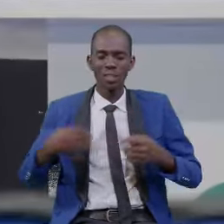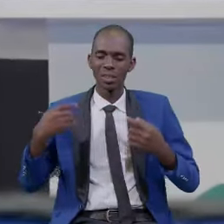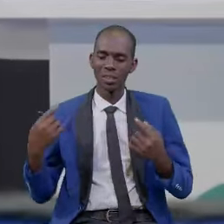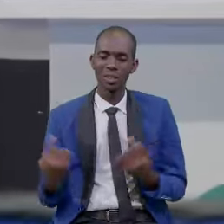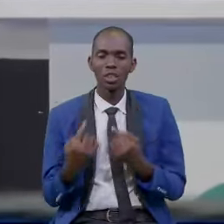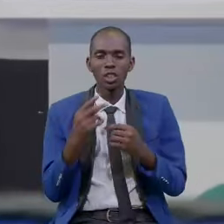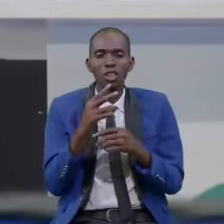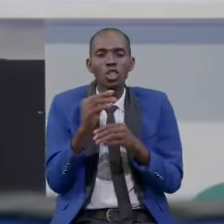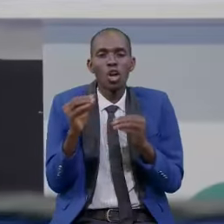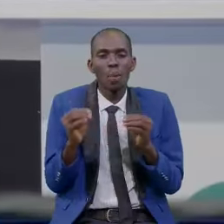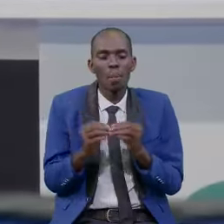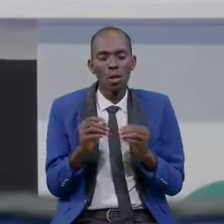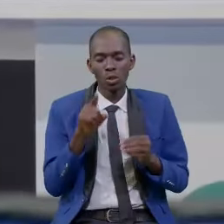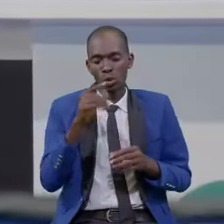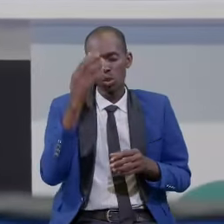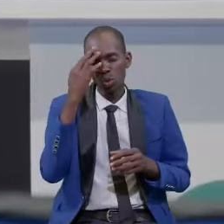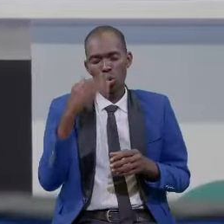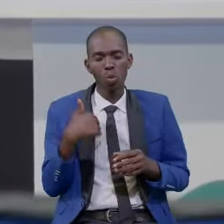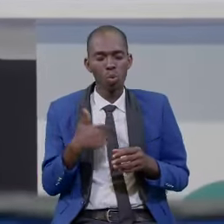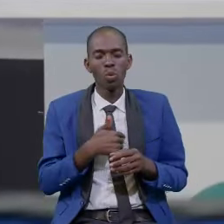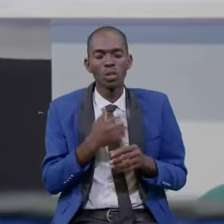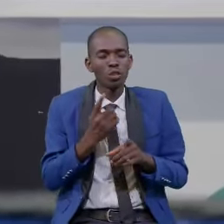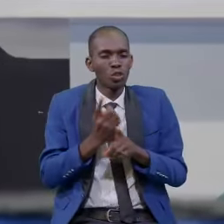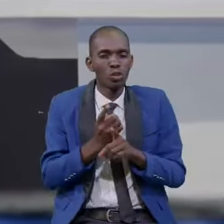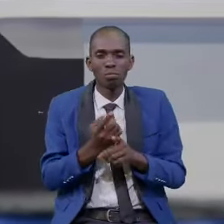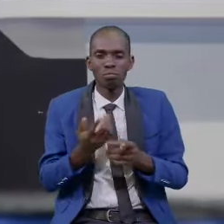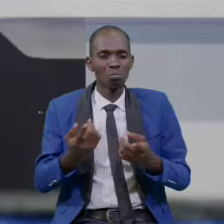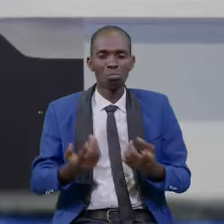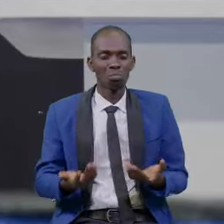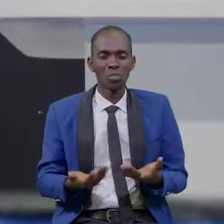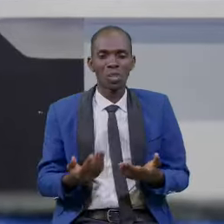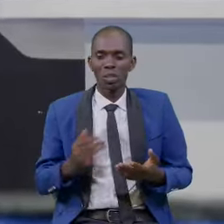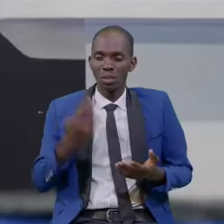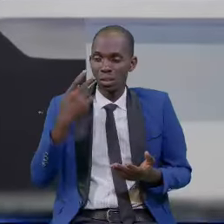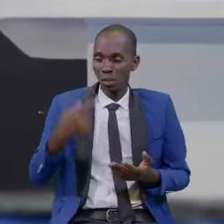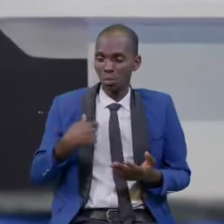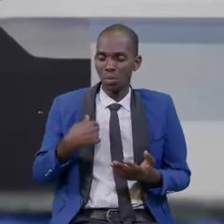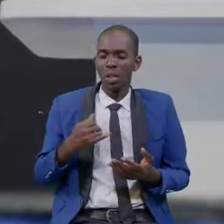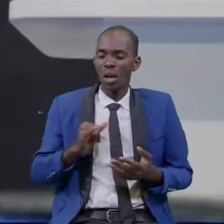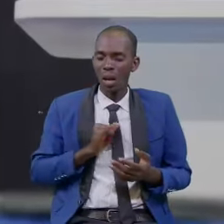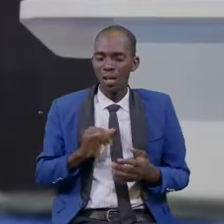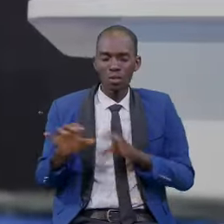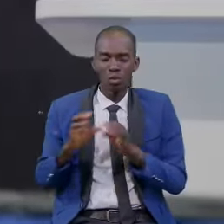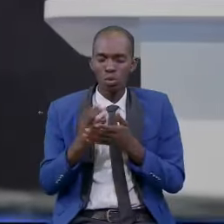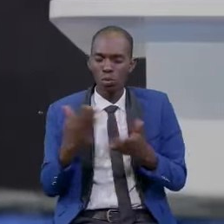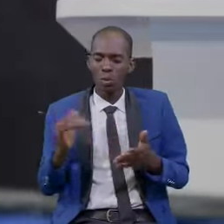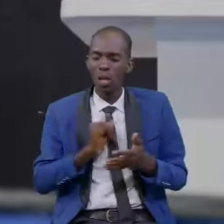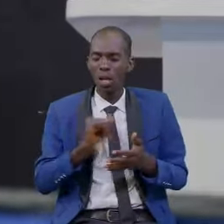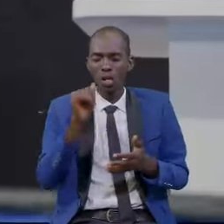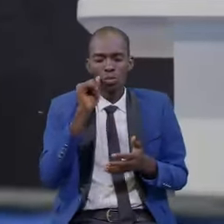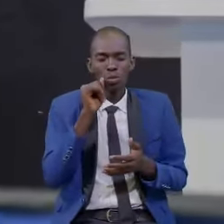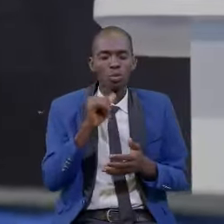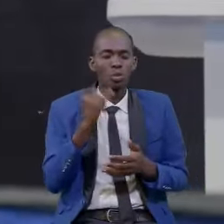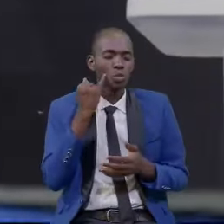know, here we just come, I have sinned, I've done evil, I've done things I shouldn't have done, and then after saying that, we